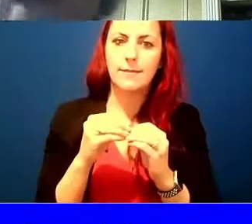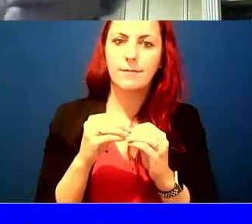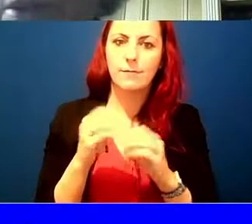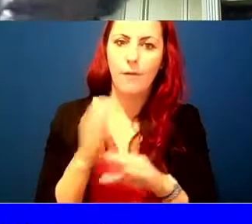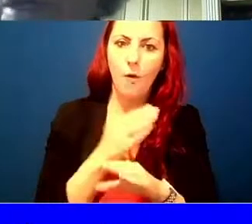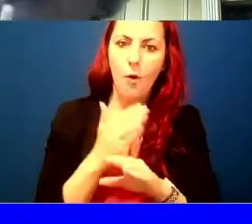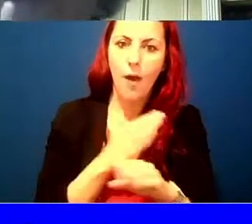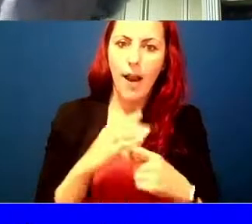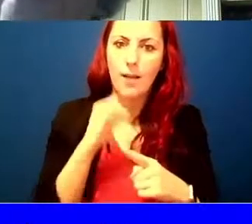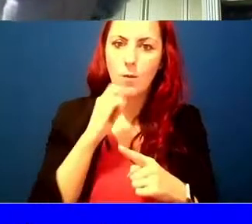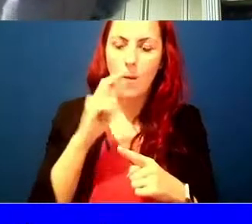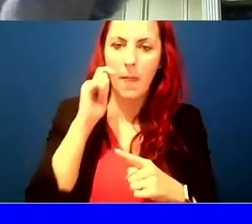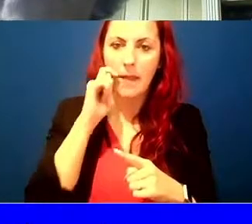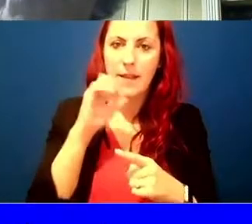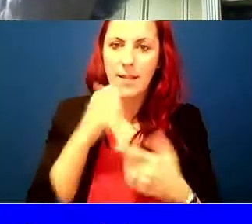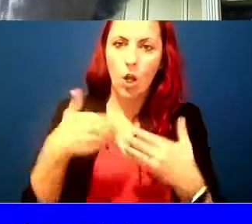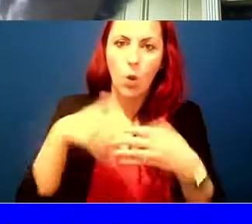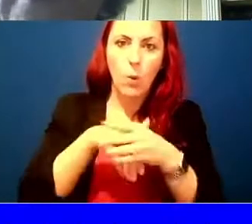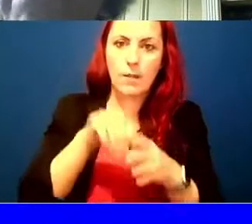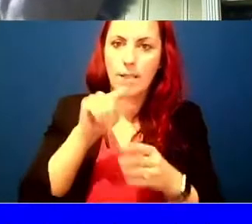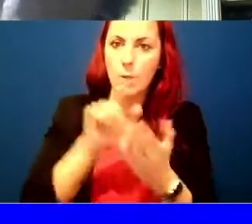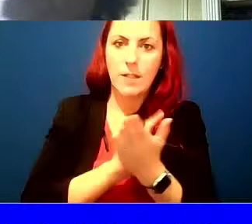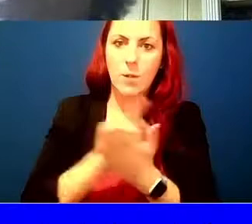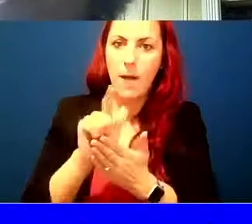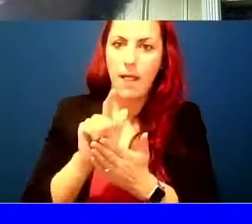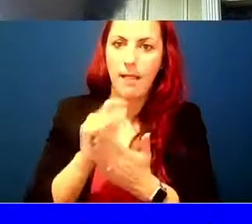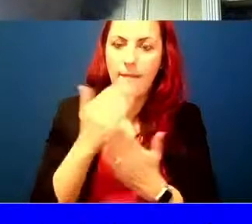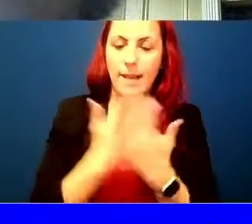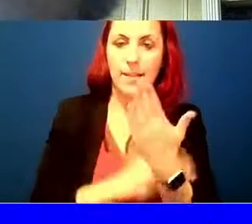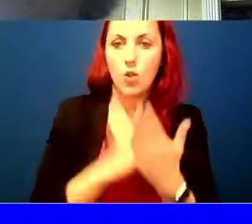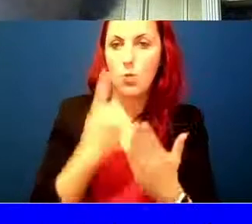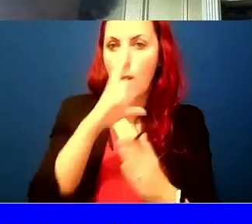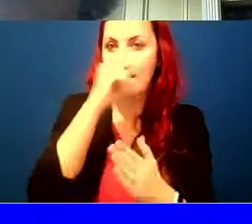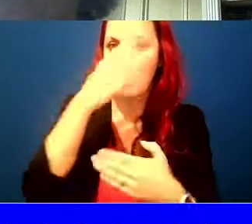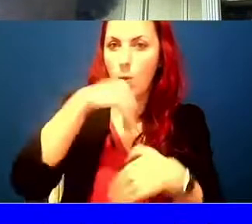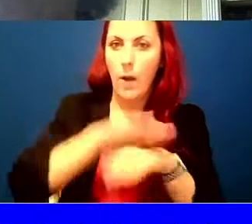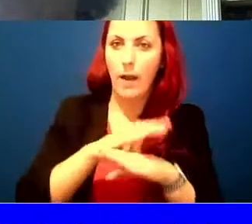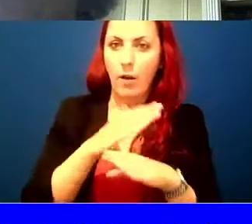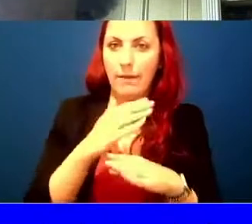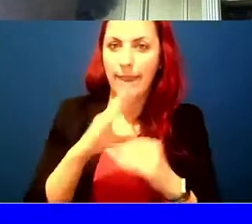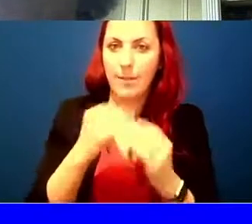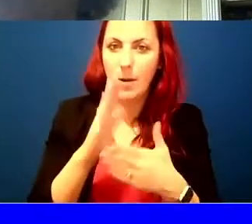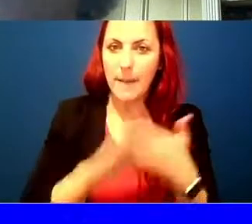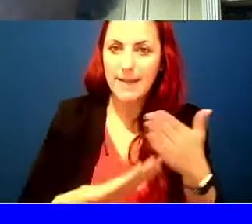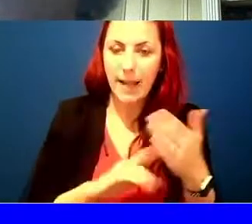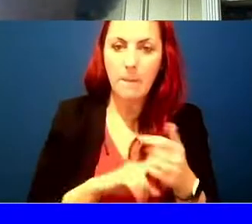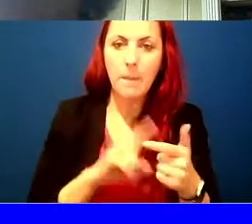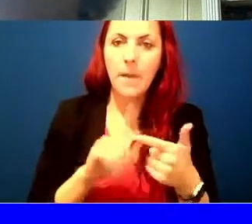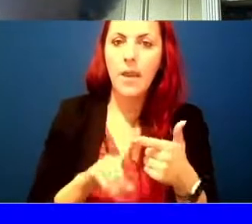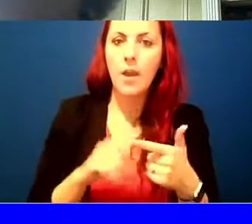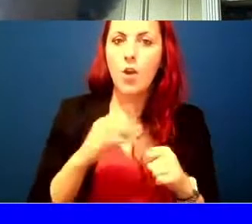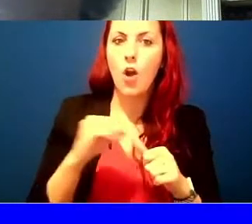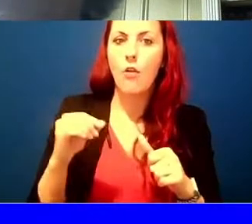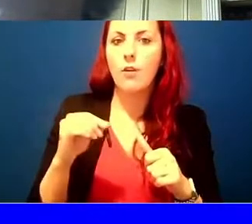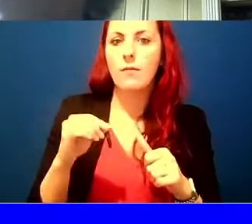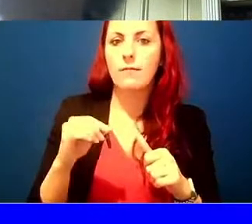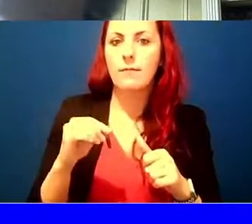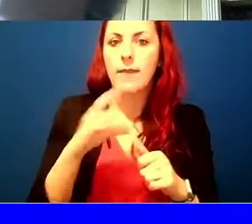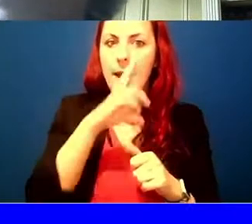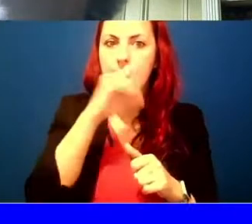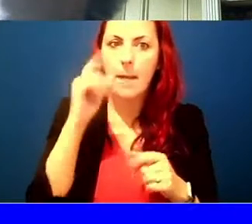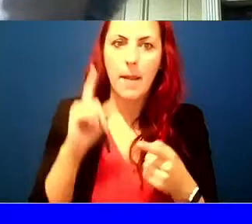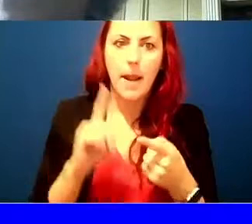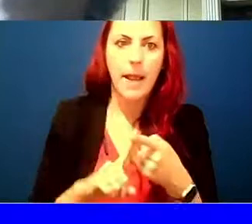this 2012 Act. But that's just one example. Another example again is the sexual offences, and Áine mentioned this